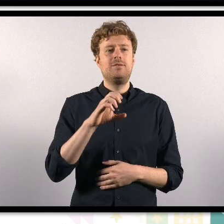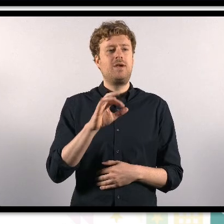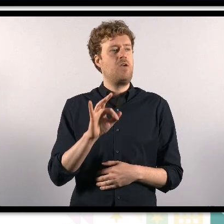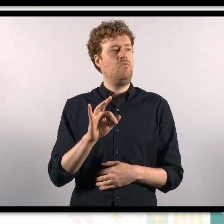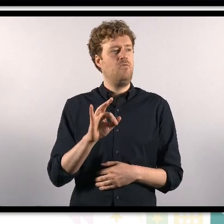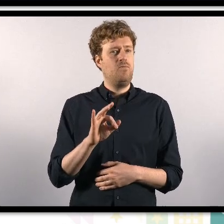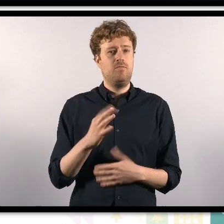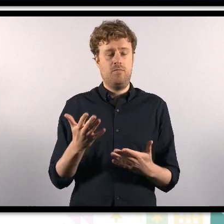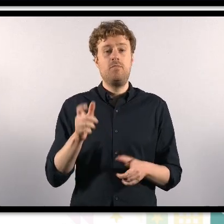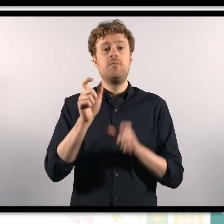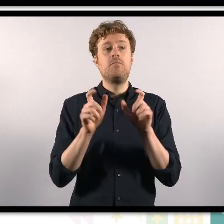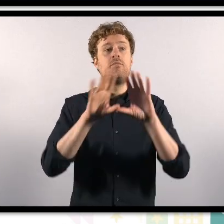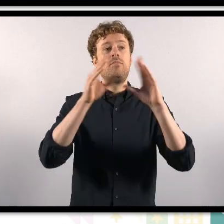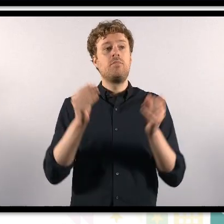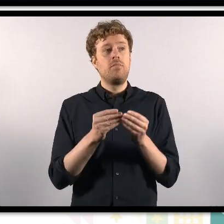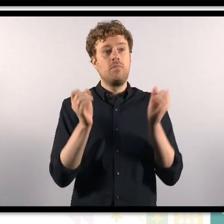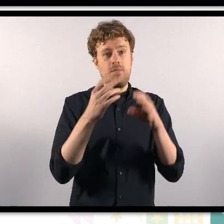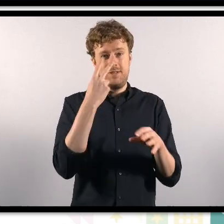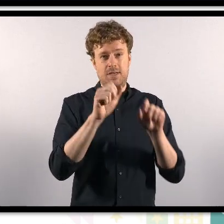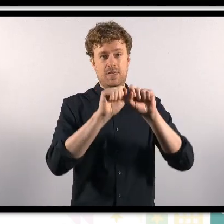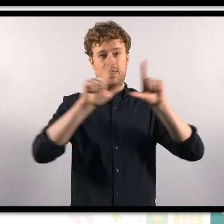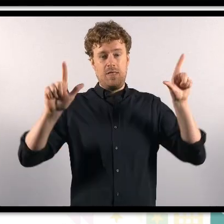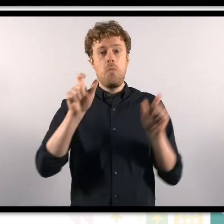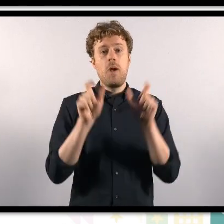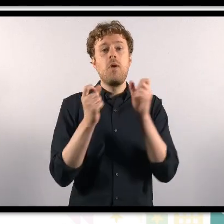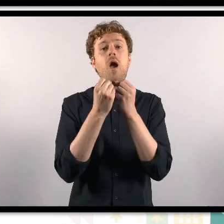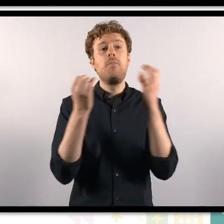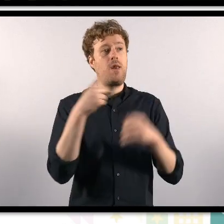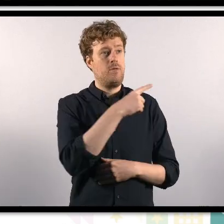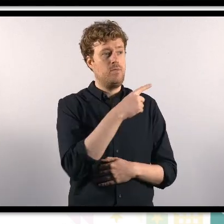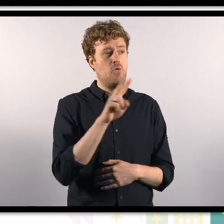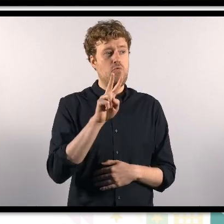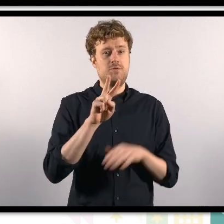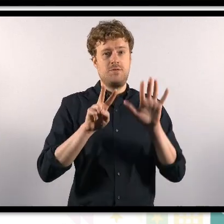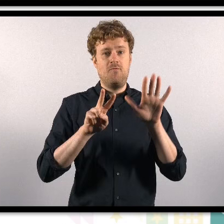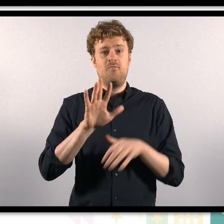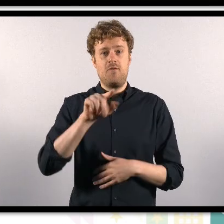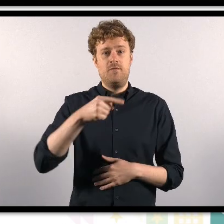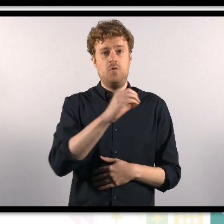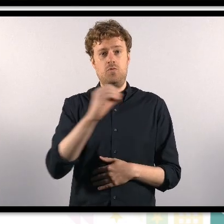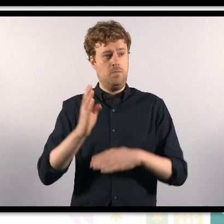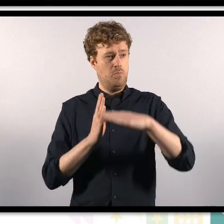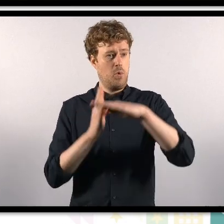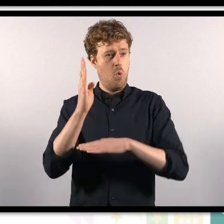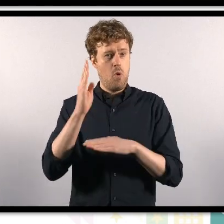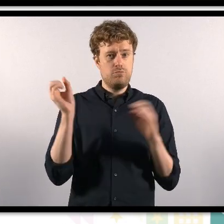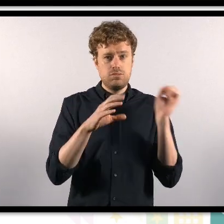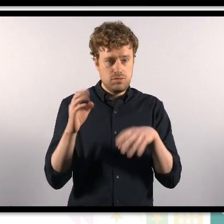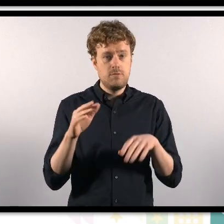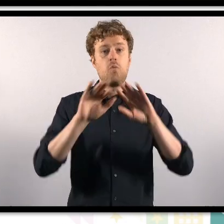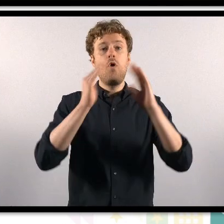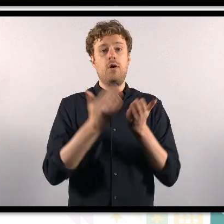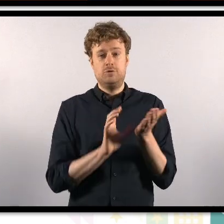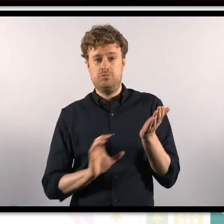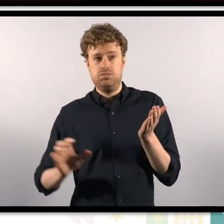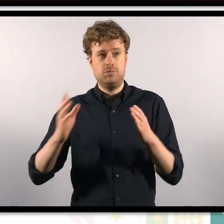community. I had some friends at GitHub that were actually doing some interesting analysis and coming up with some graphics where